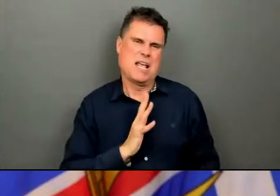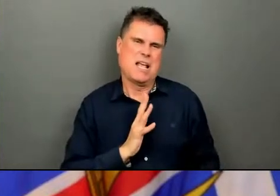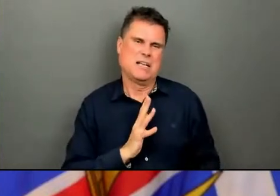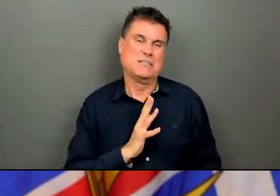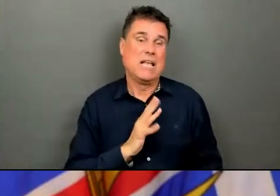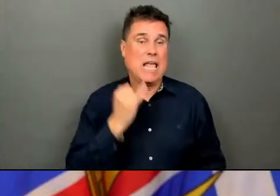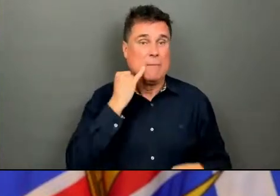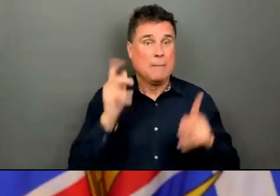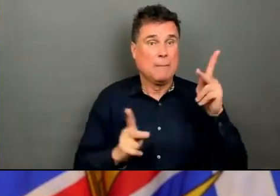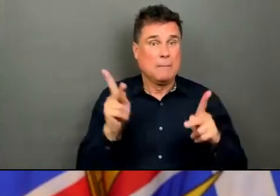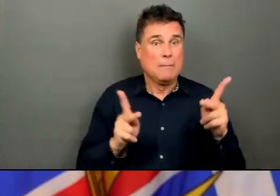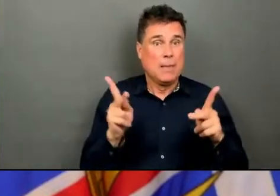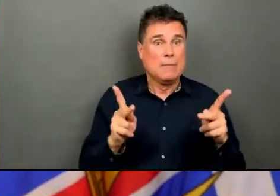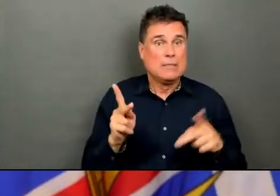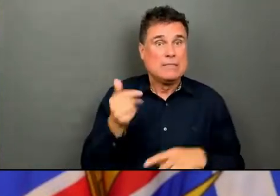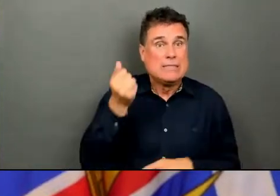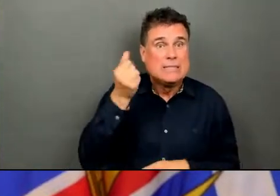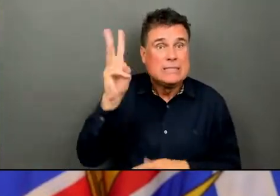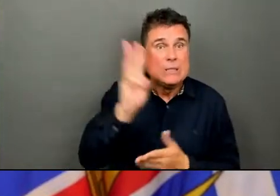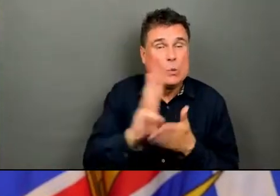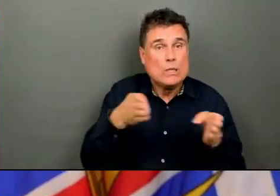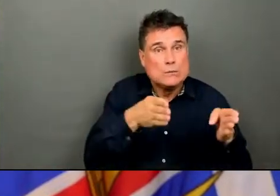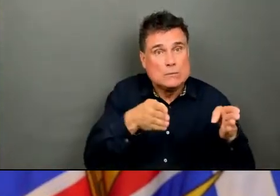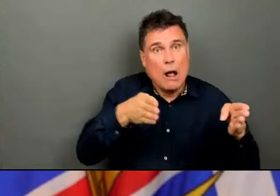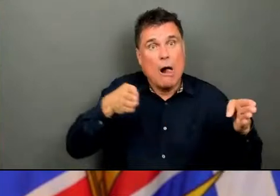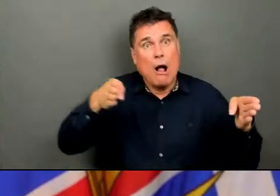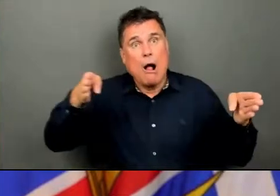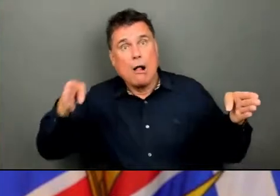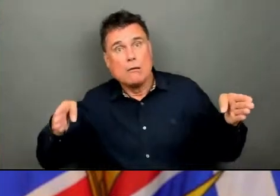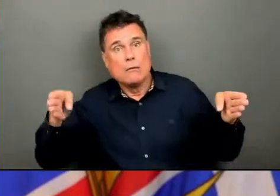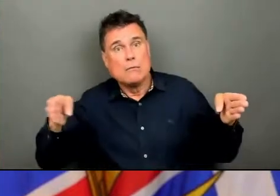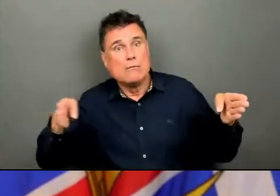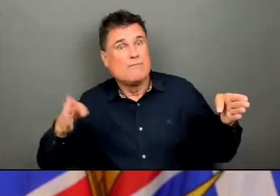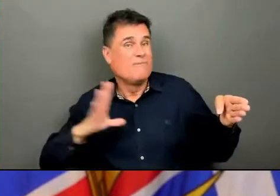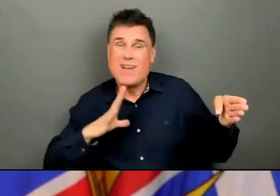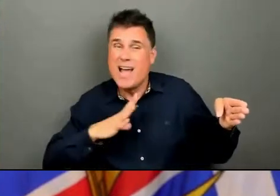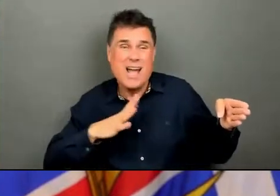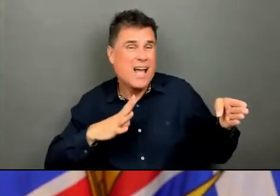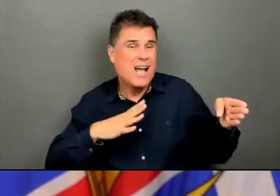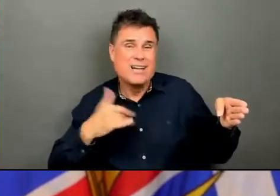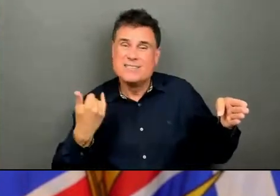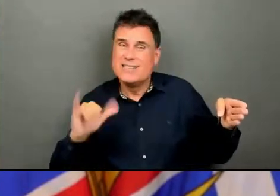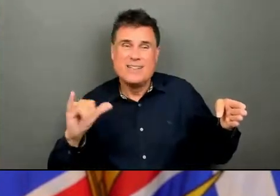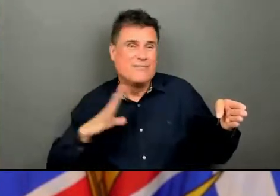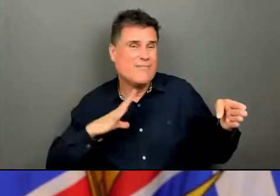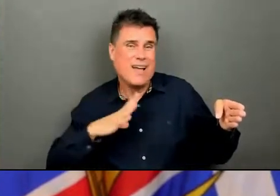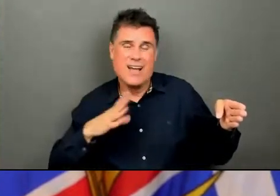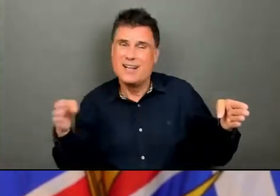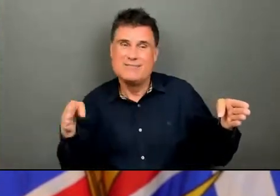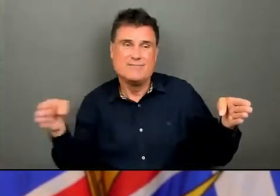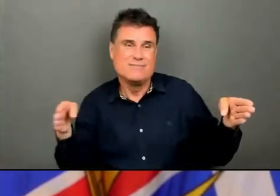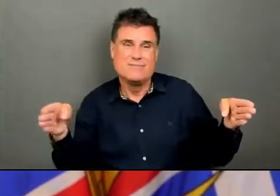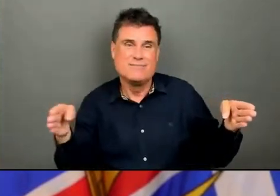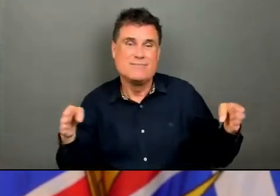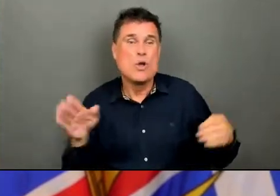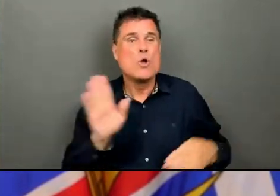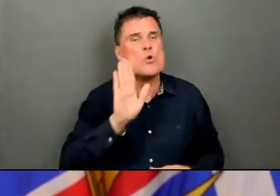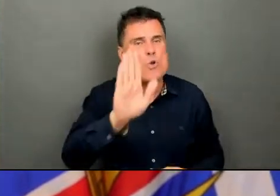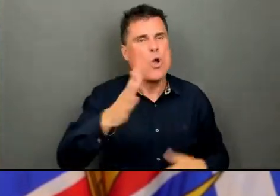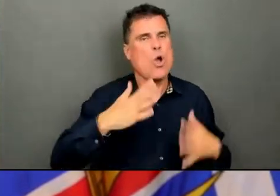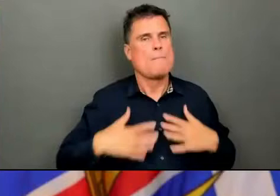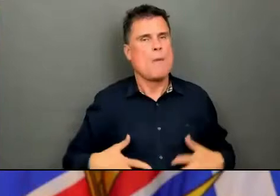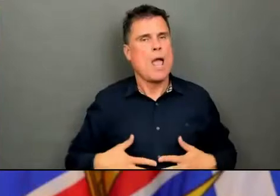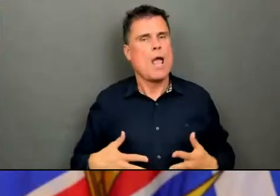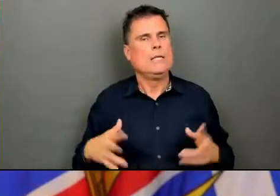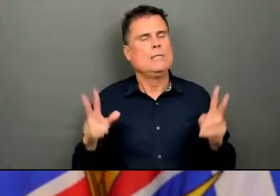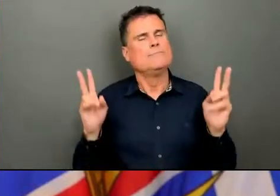and that there's also data that shows that that's just as good too. Your body doesn't lose its